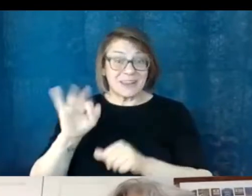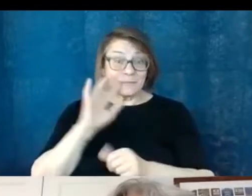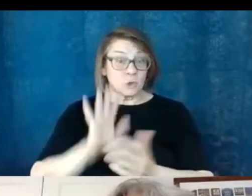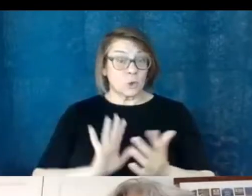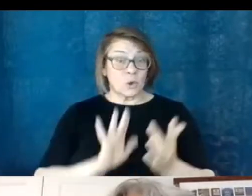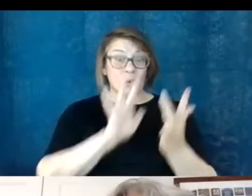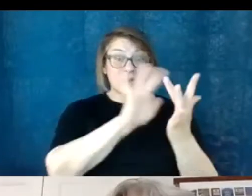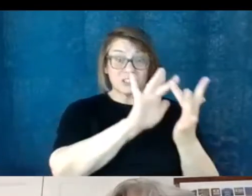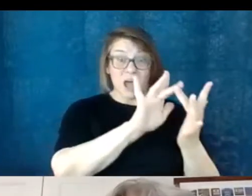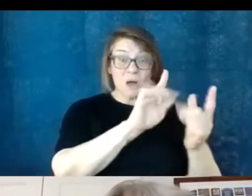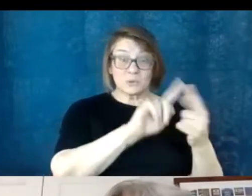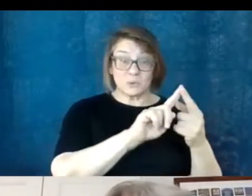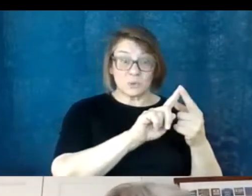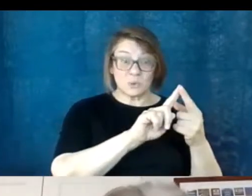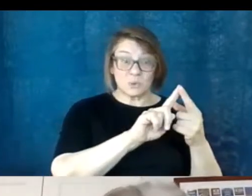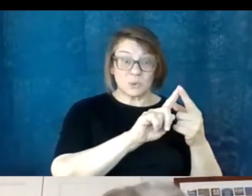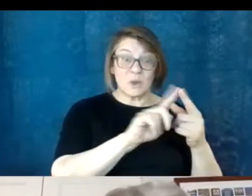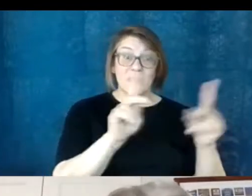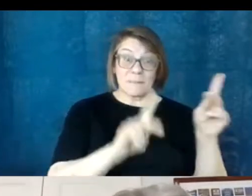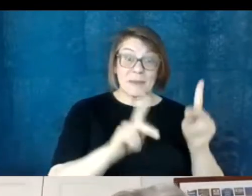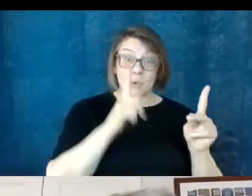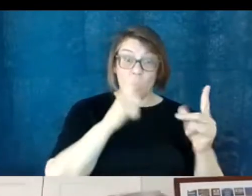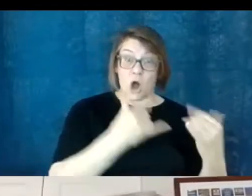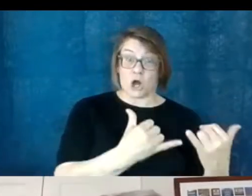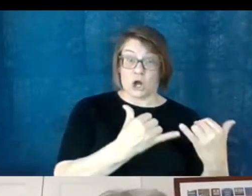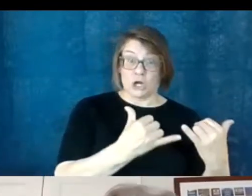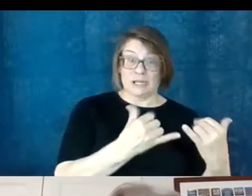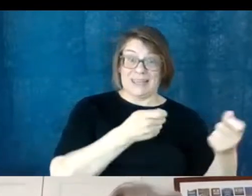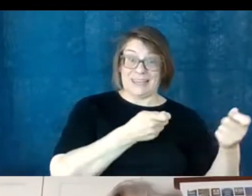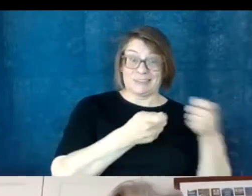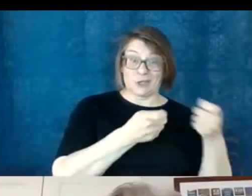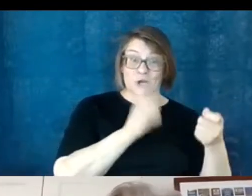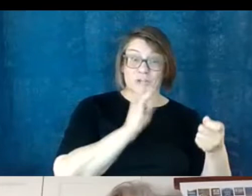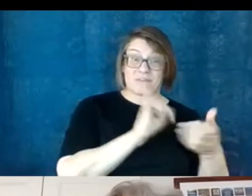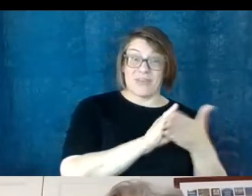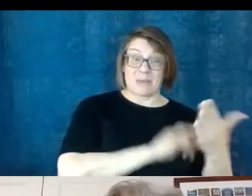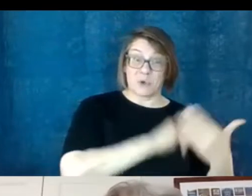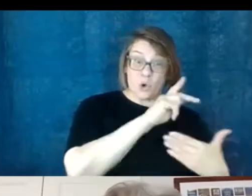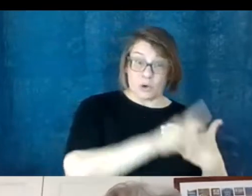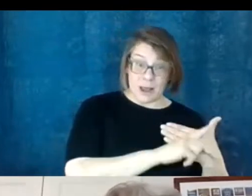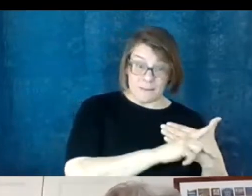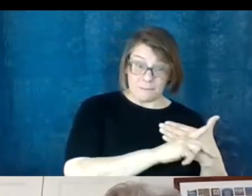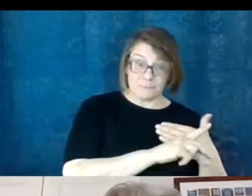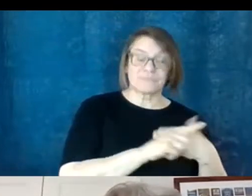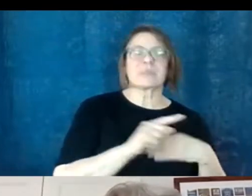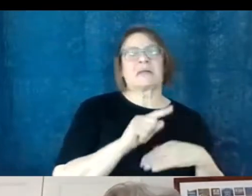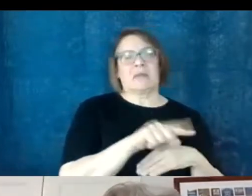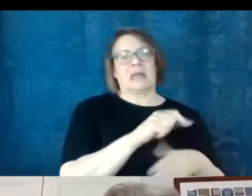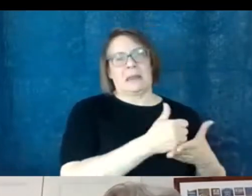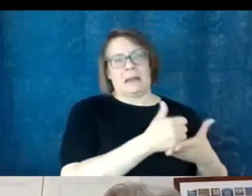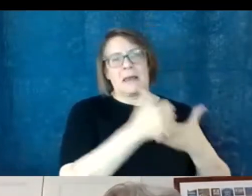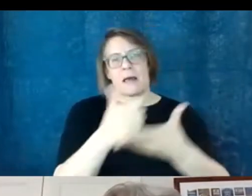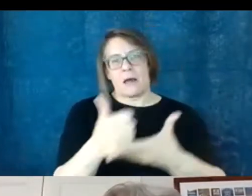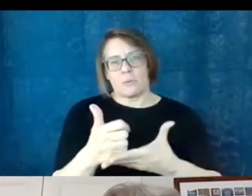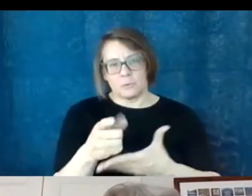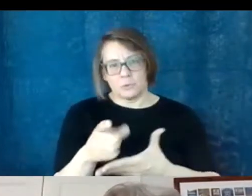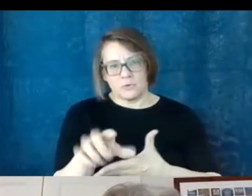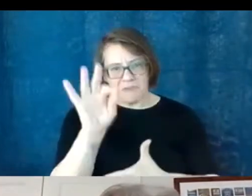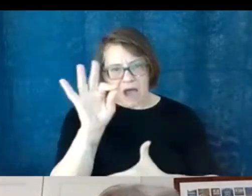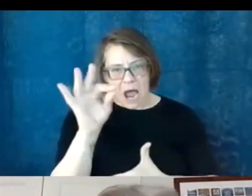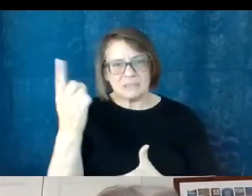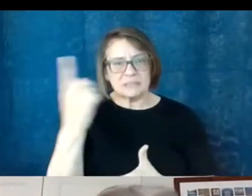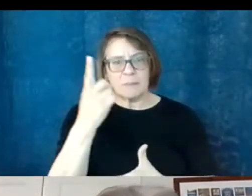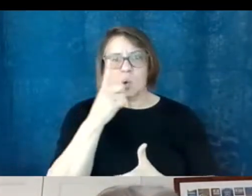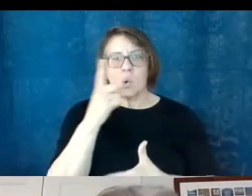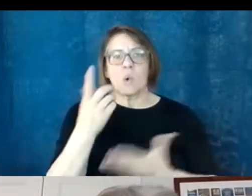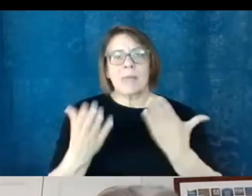out to the people who are currently in charge of that program, they can help you find someone who might